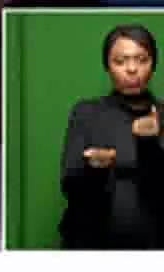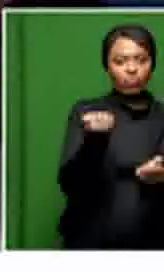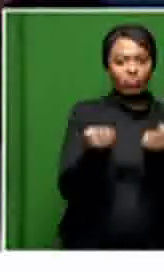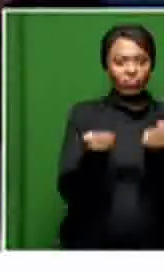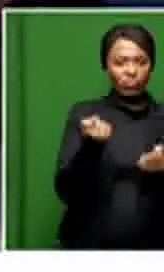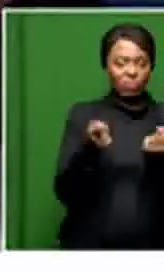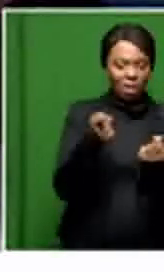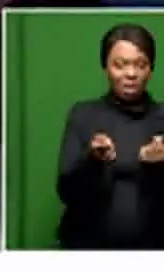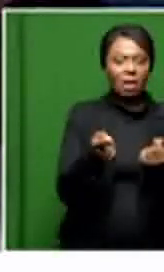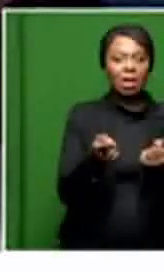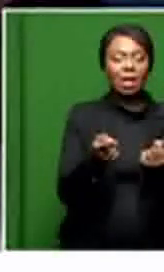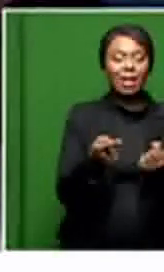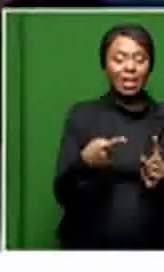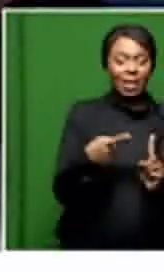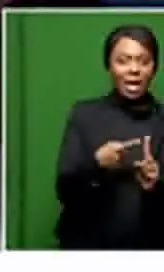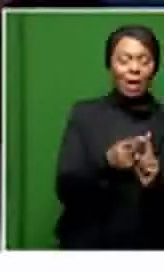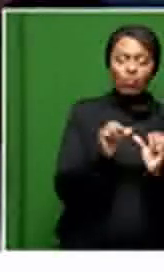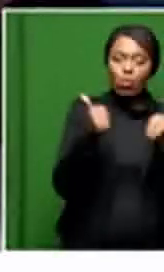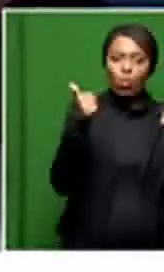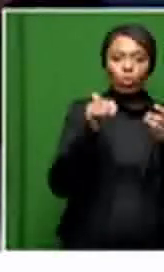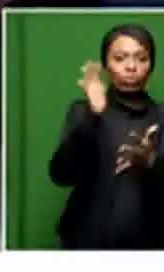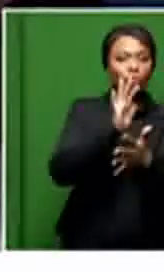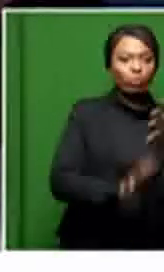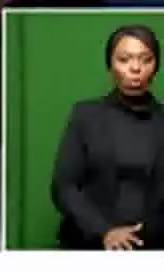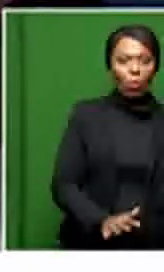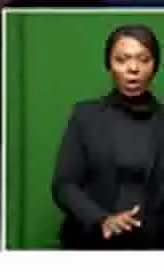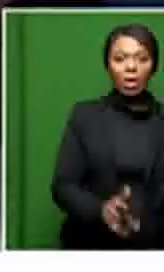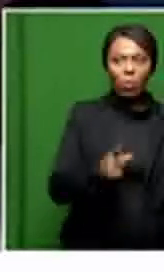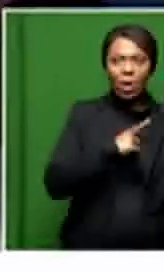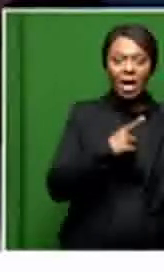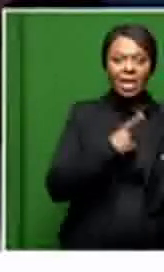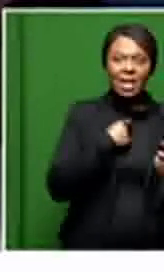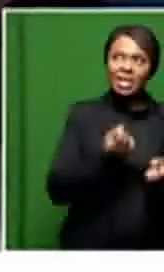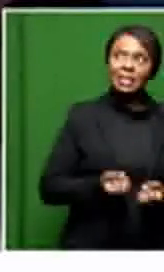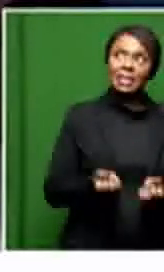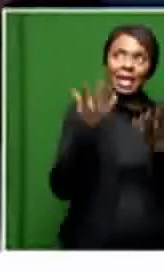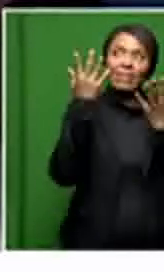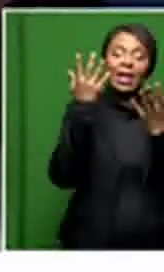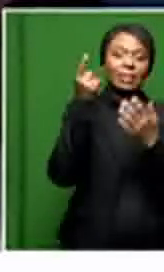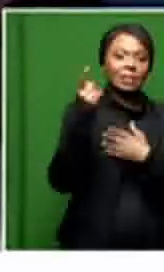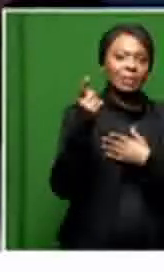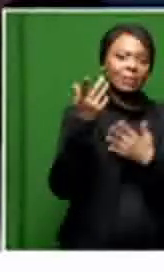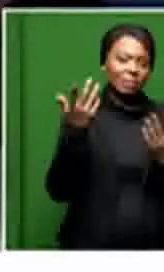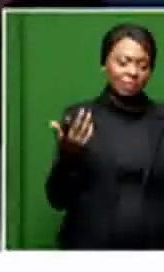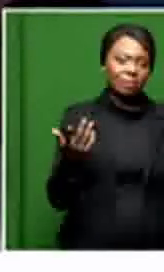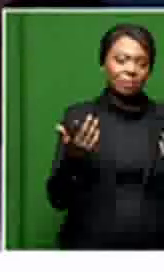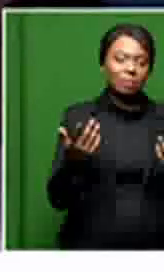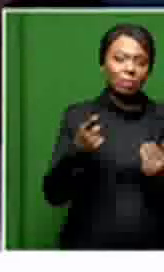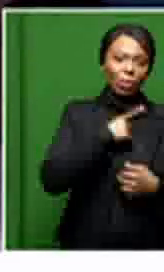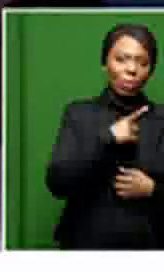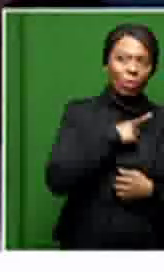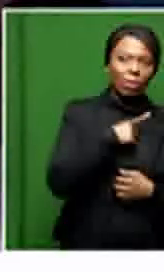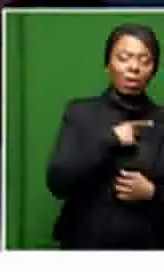are incredible stories of sacrifice and redemption that one wants to bring to the fore,